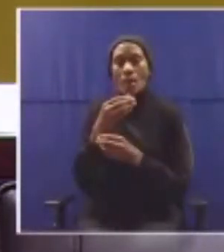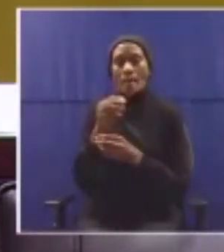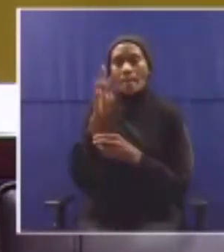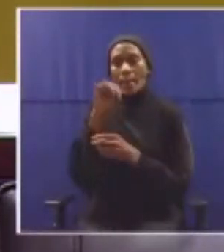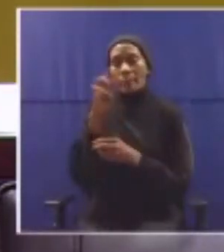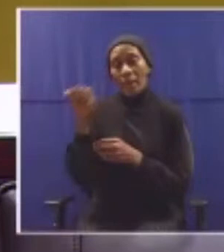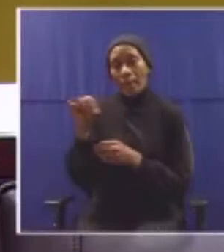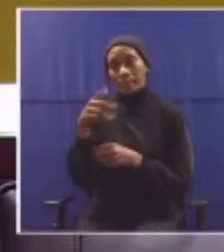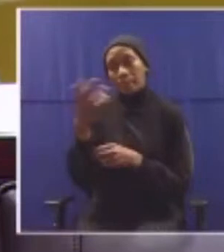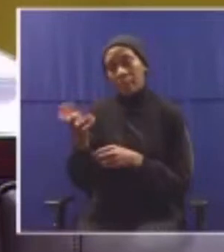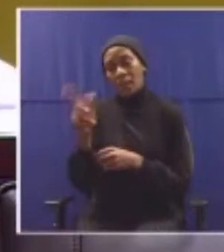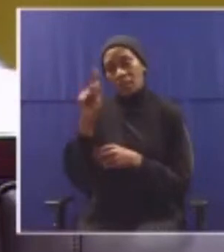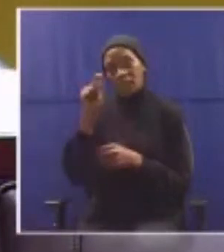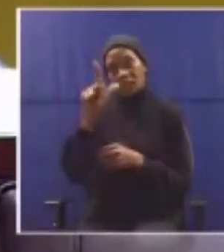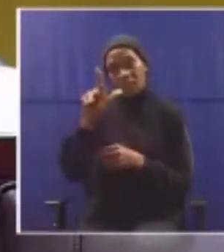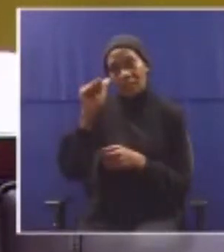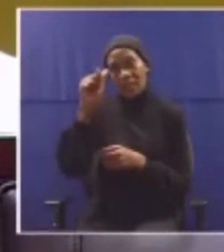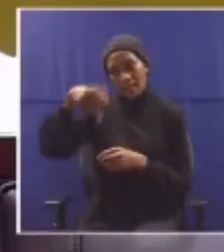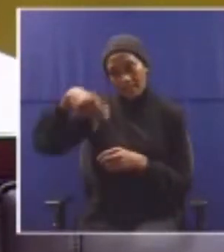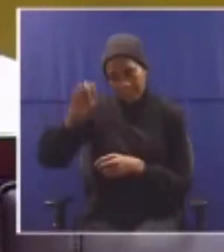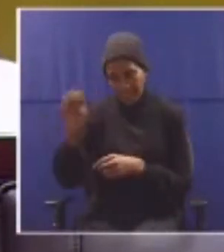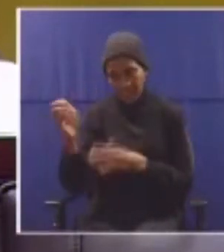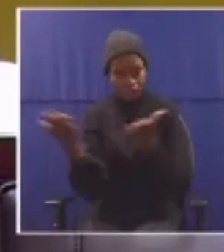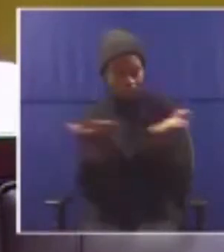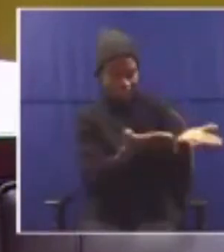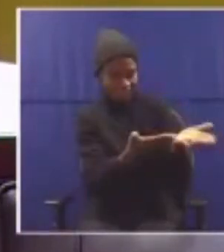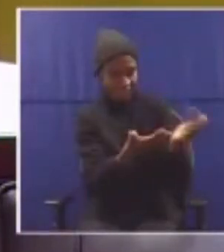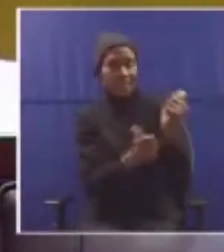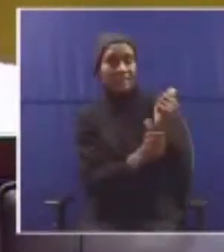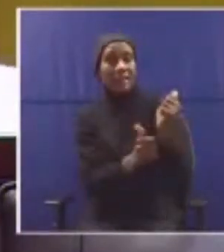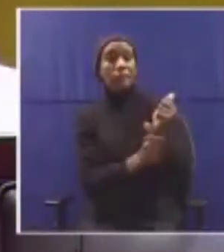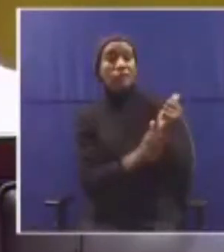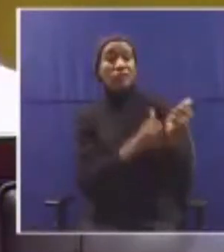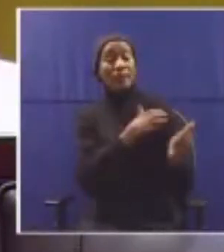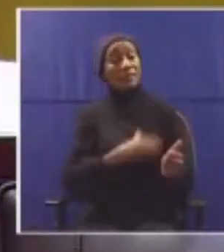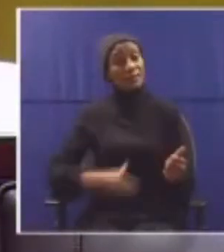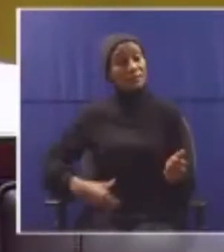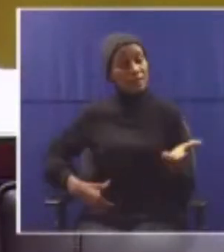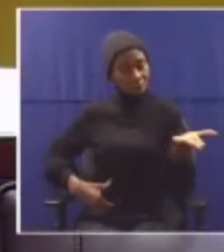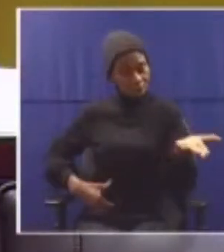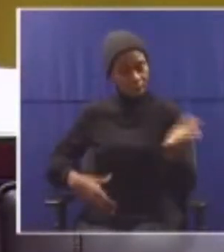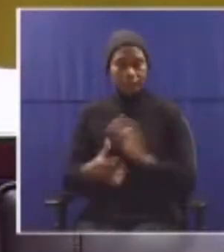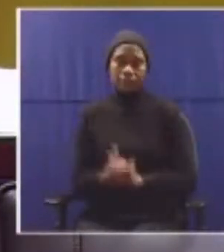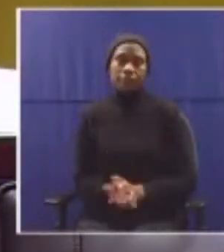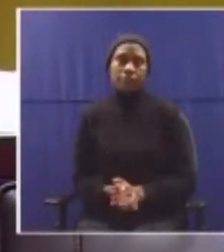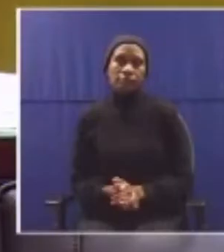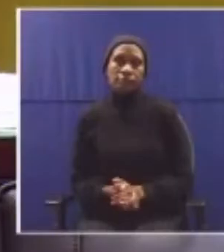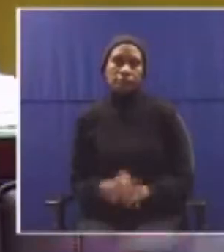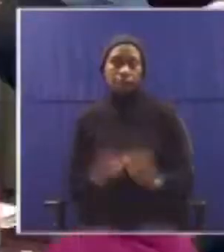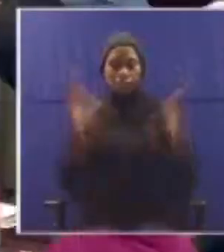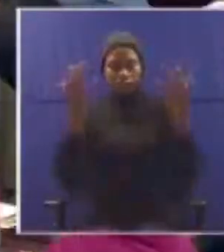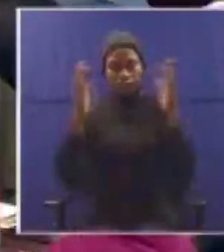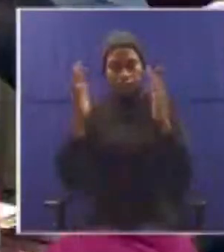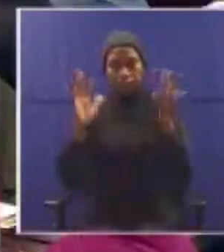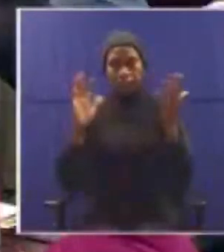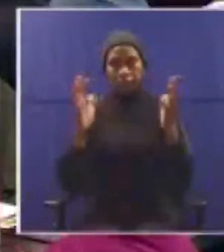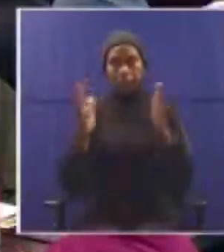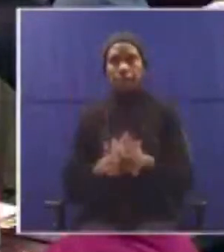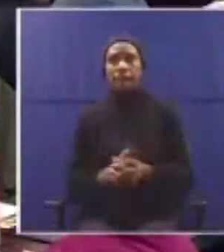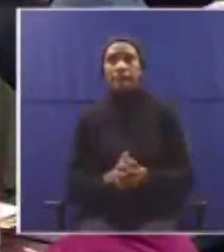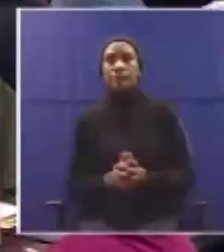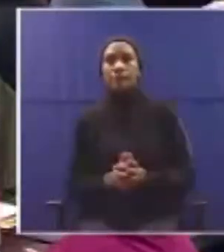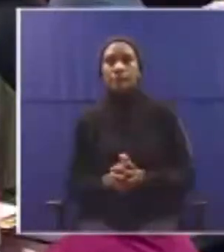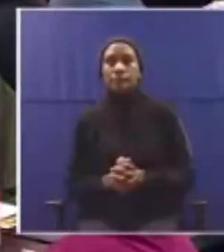Tlape to the Deputy President. The Honorable Deputy President.